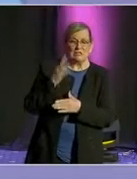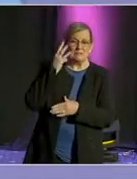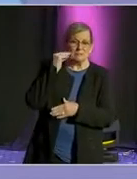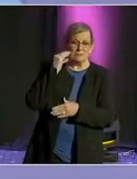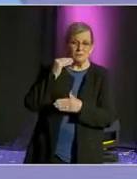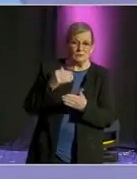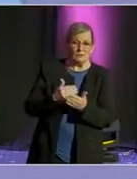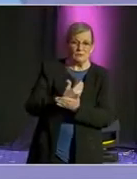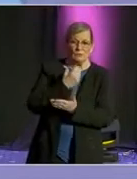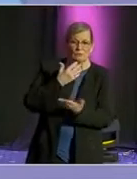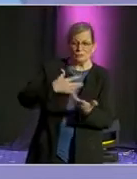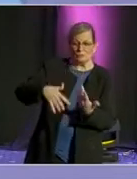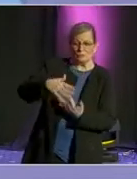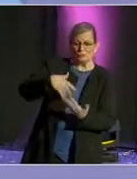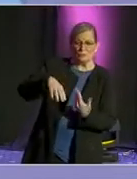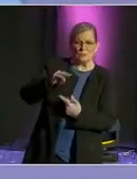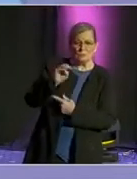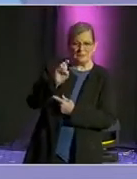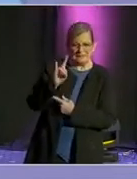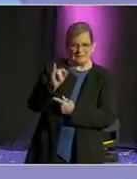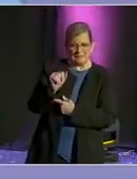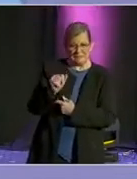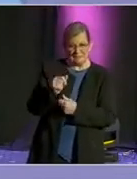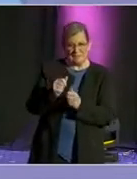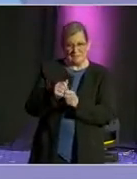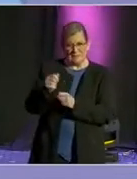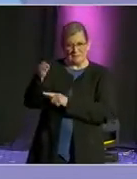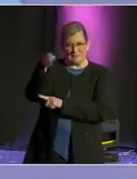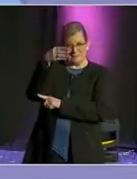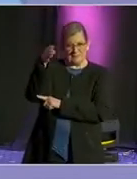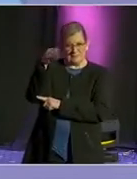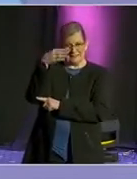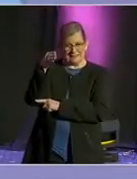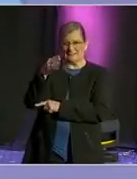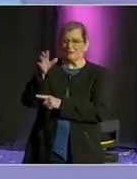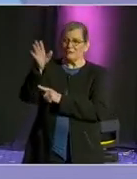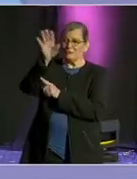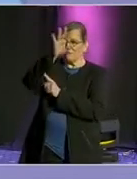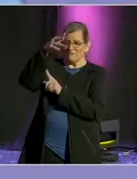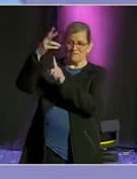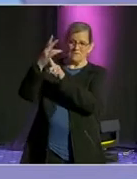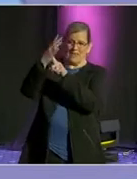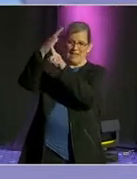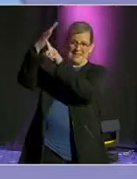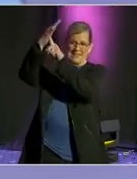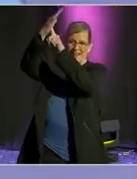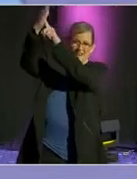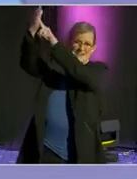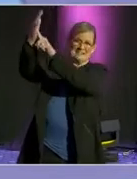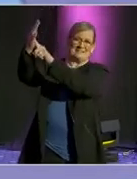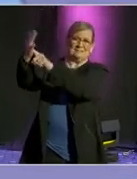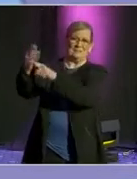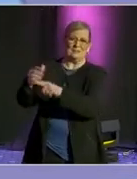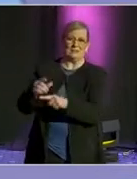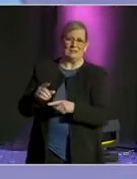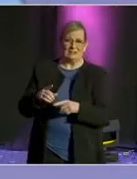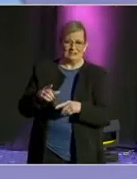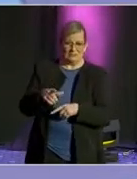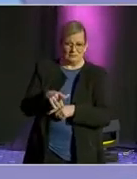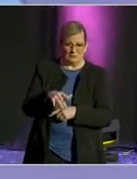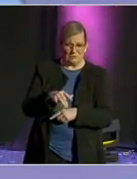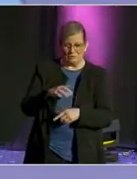whether flying a kite, decorating your porch, or touring the neighborhood to enjoy the porches or any of the City in Bloom